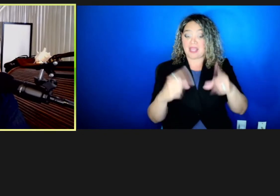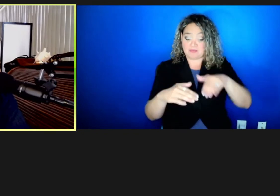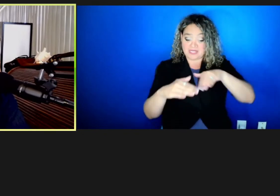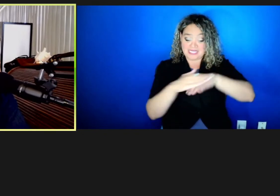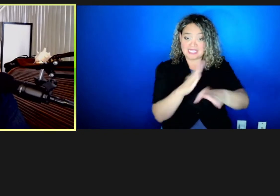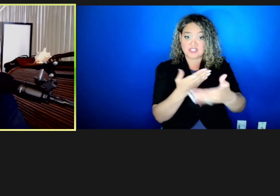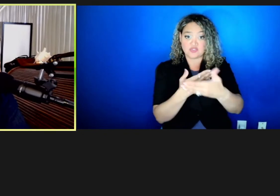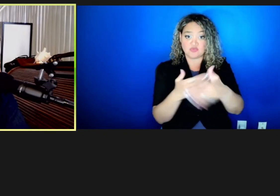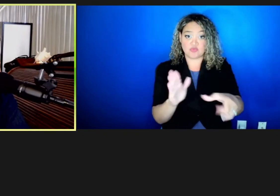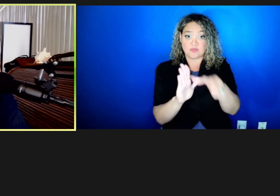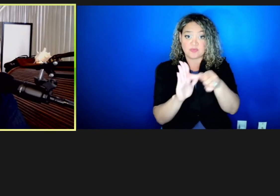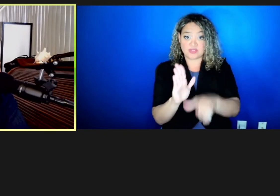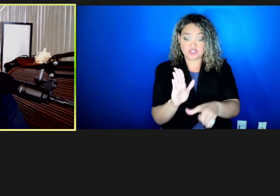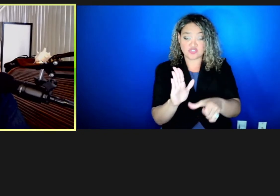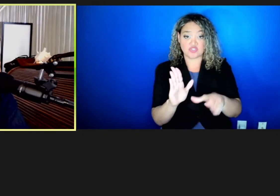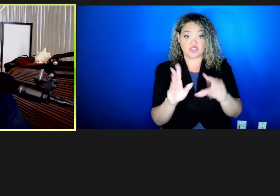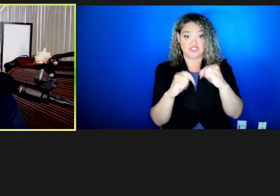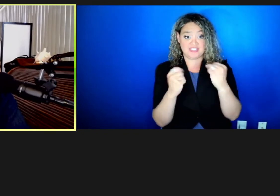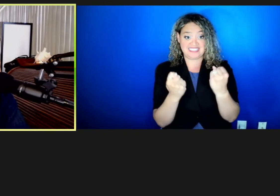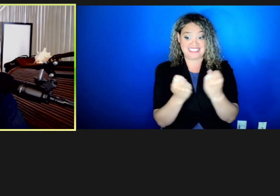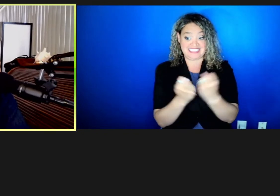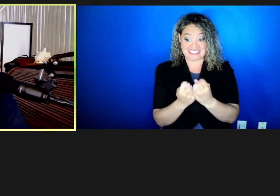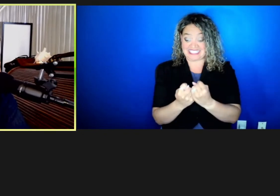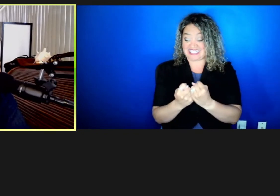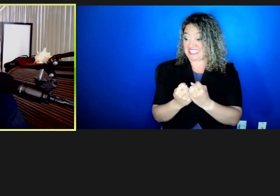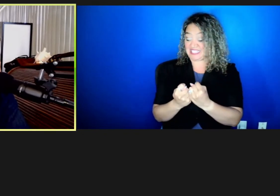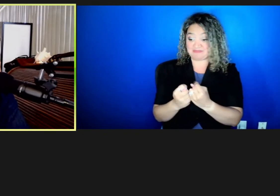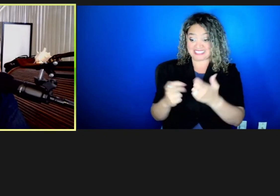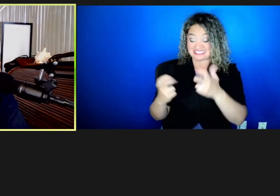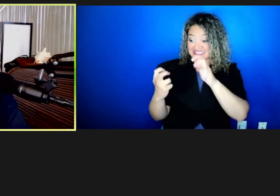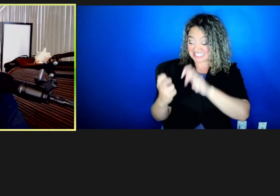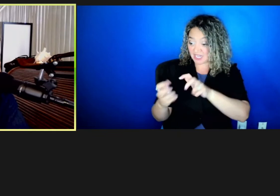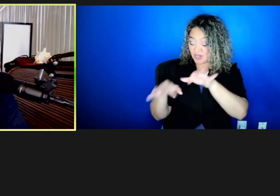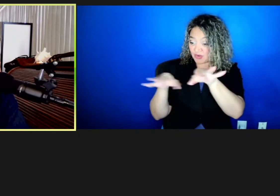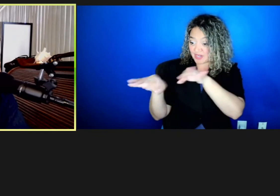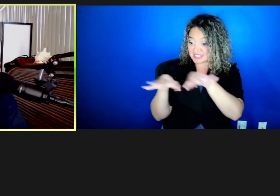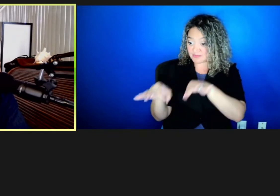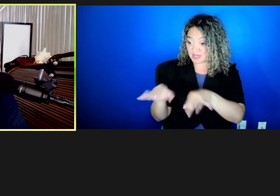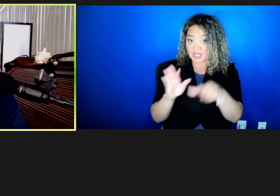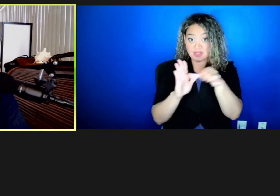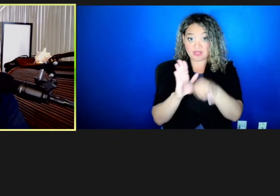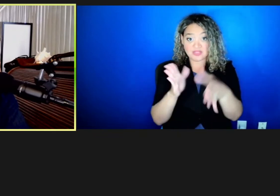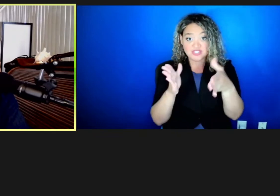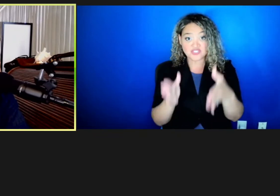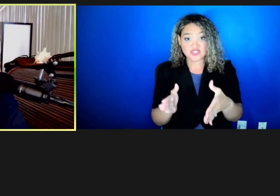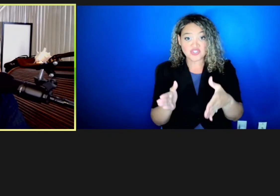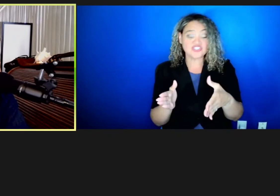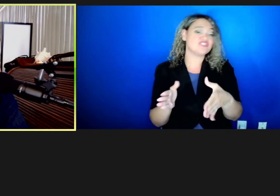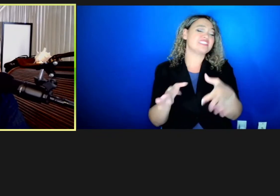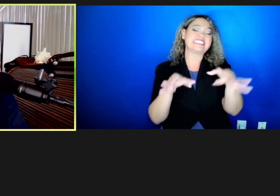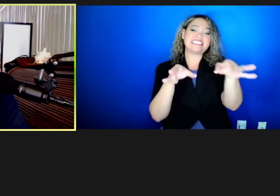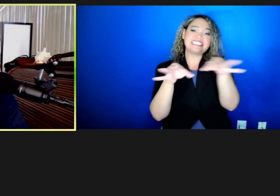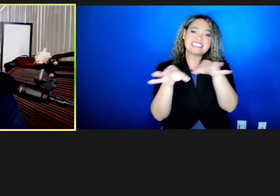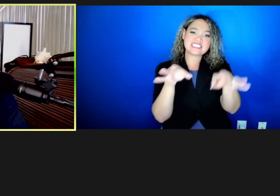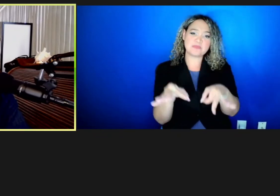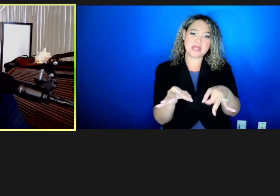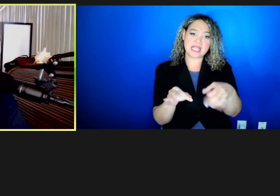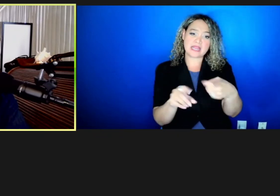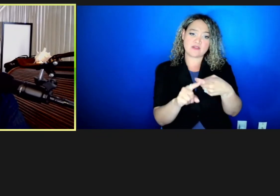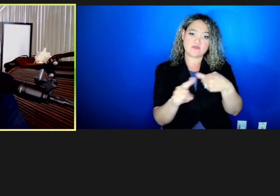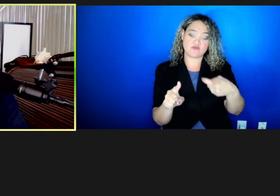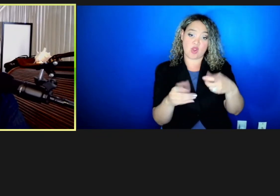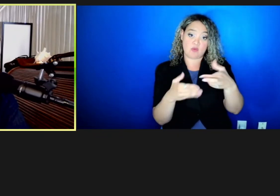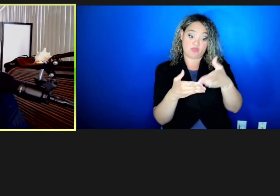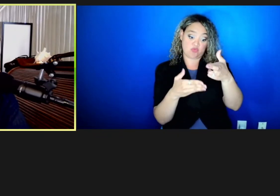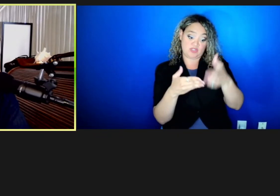the surgical team came in for her briefing. The surgeon described how, based on the result of the